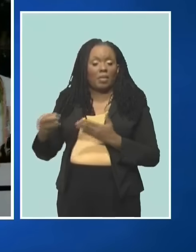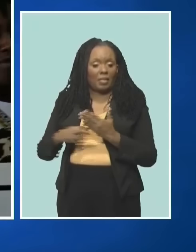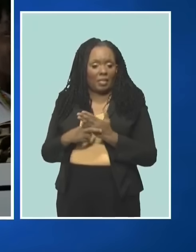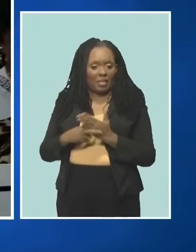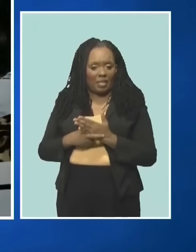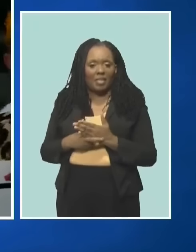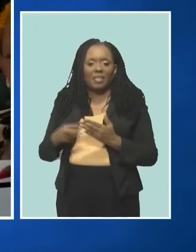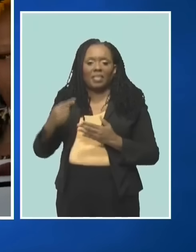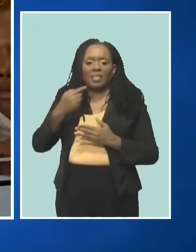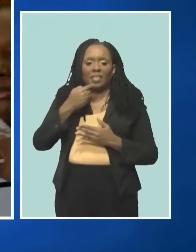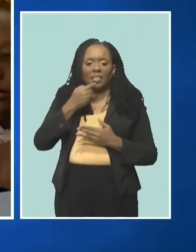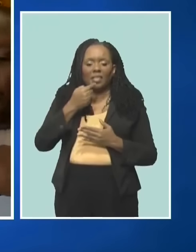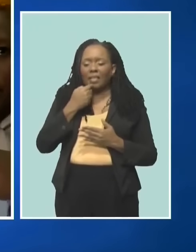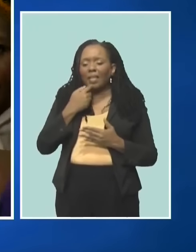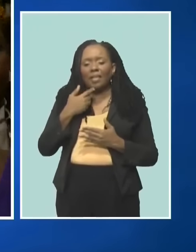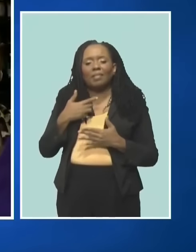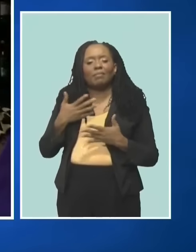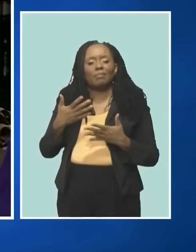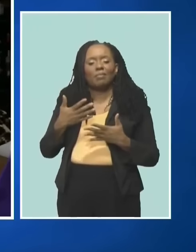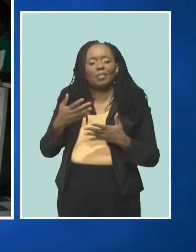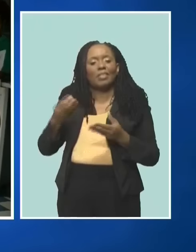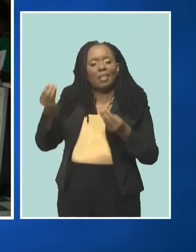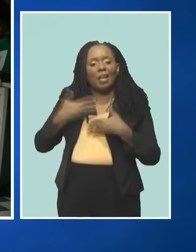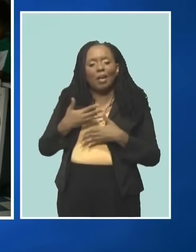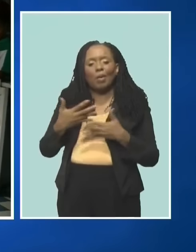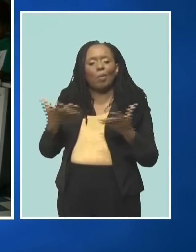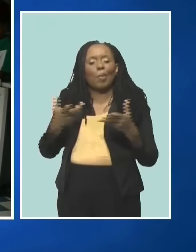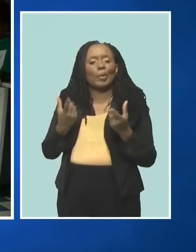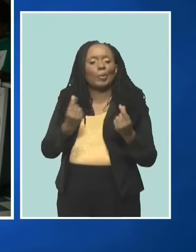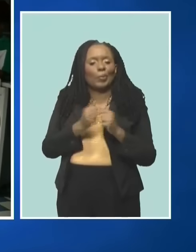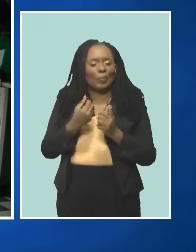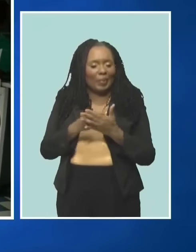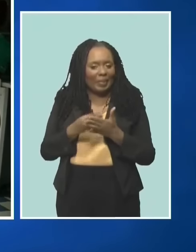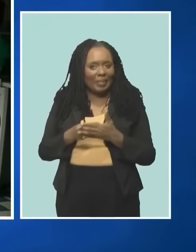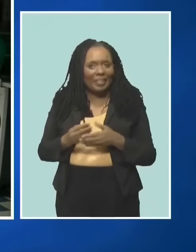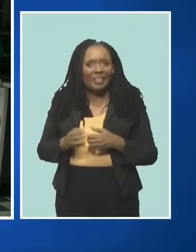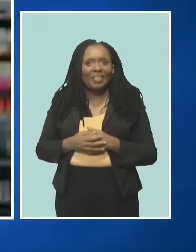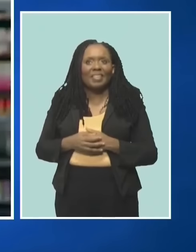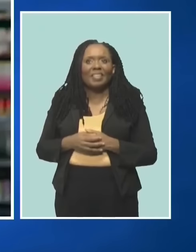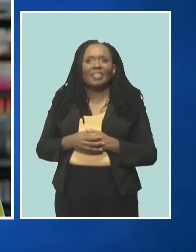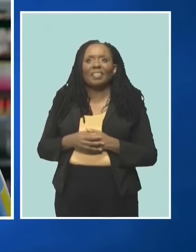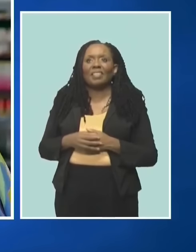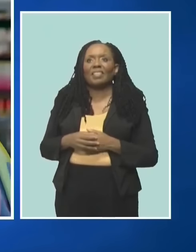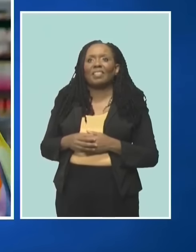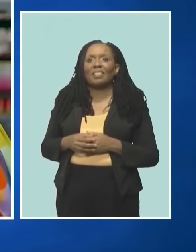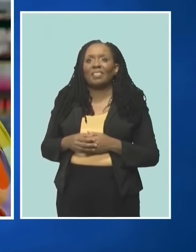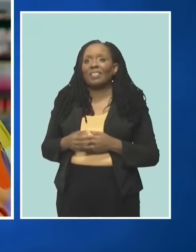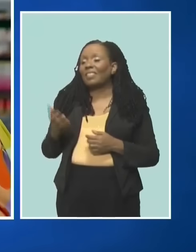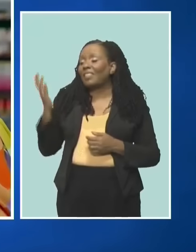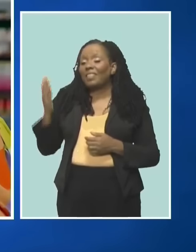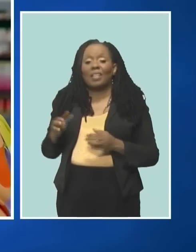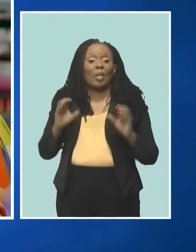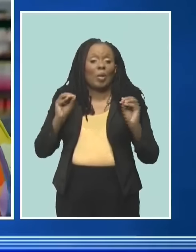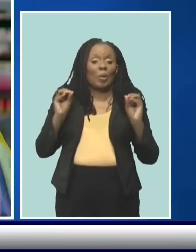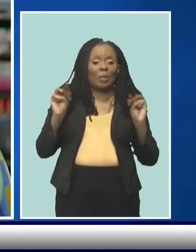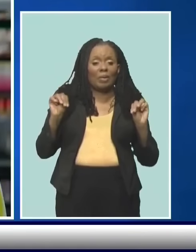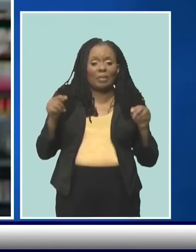with CBC News what she intends to do with the money. Oh my God,